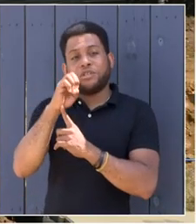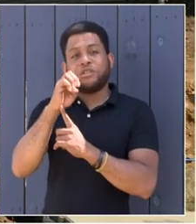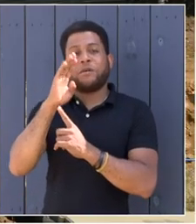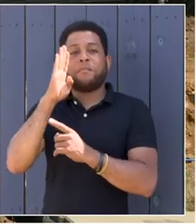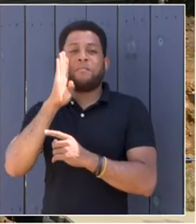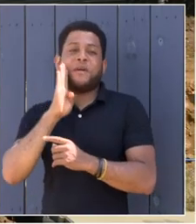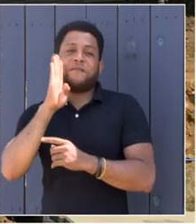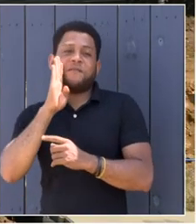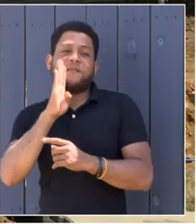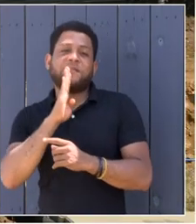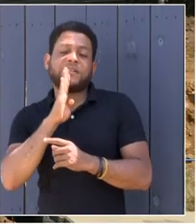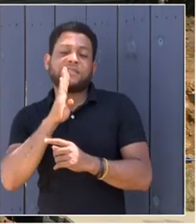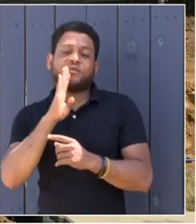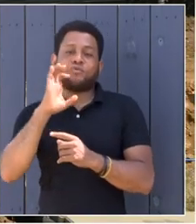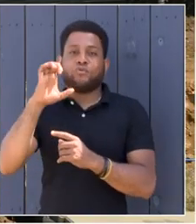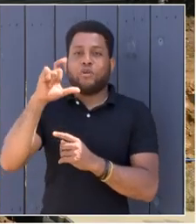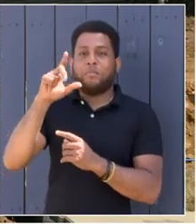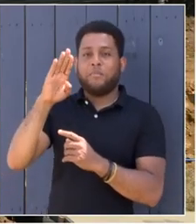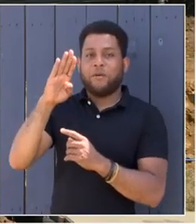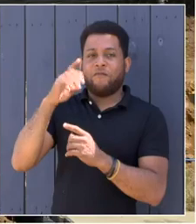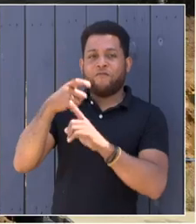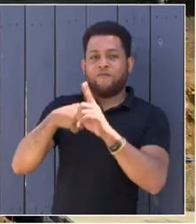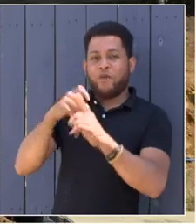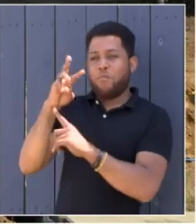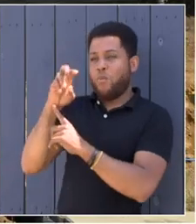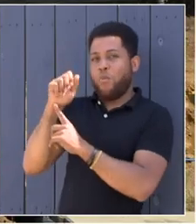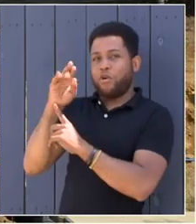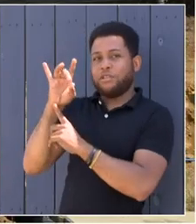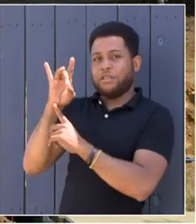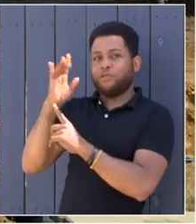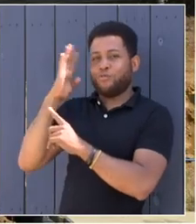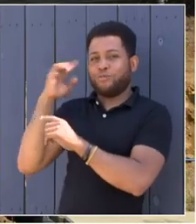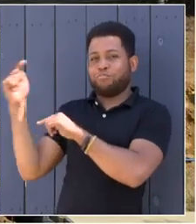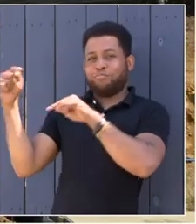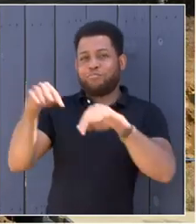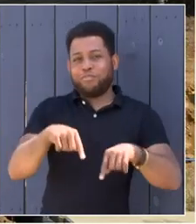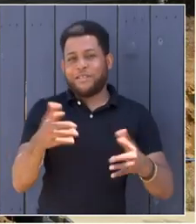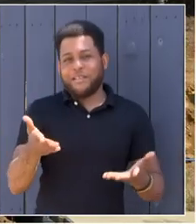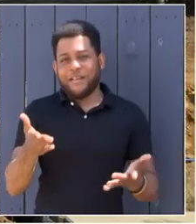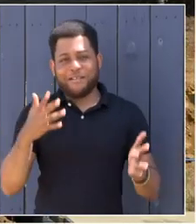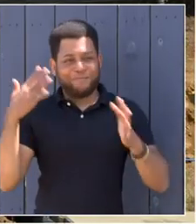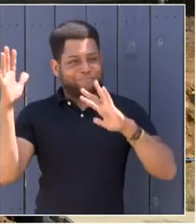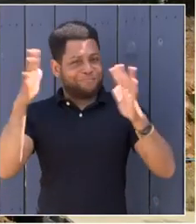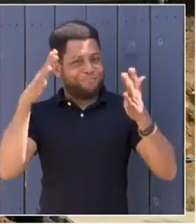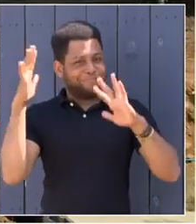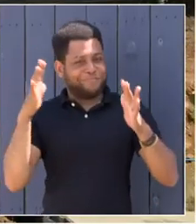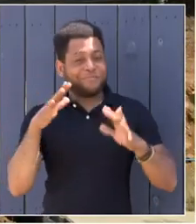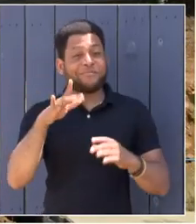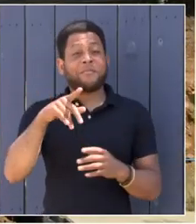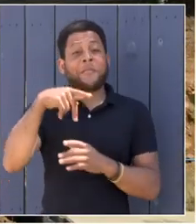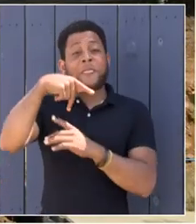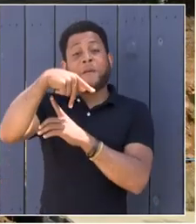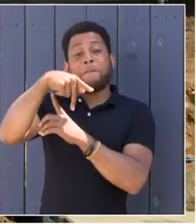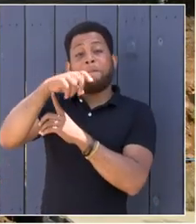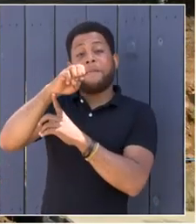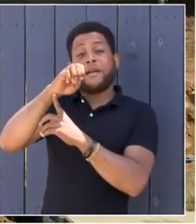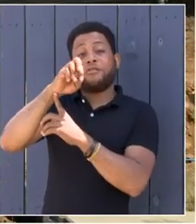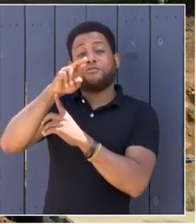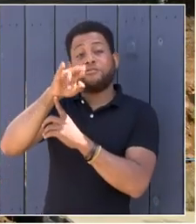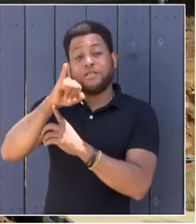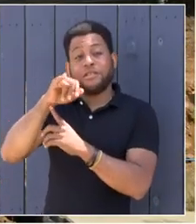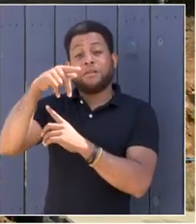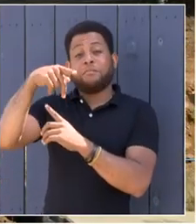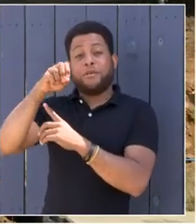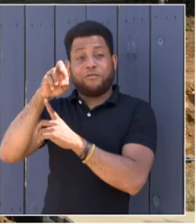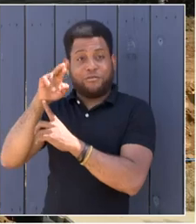Gaston, and, as well as Peri Peri Chicken. In addition to the exciting list of retailers, earlier